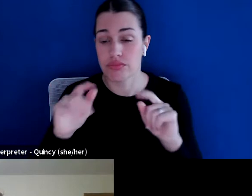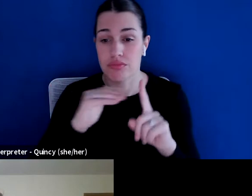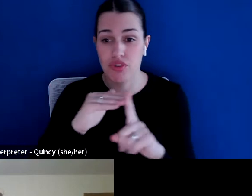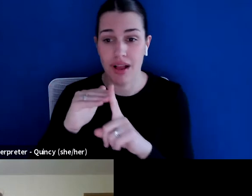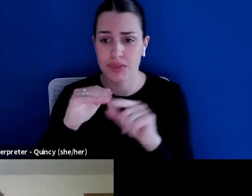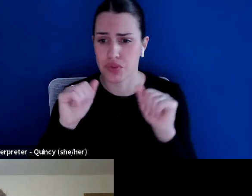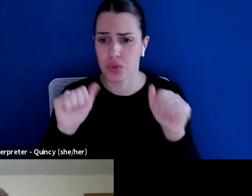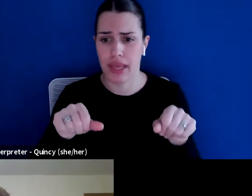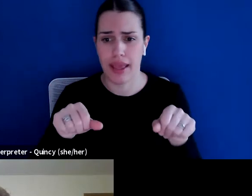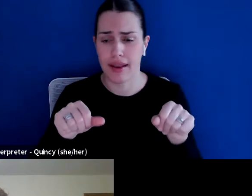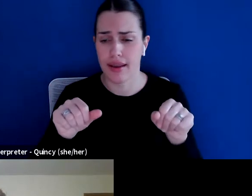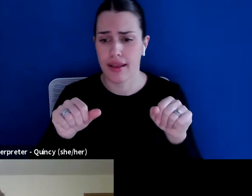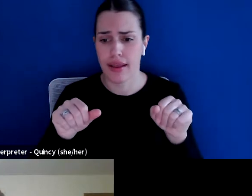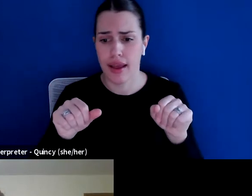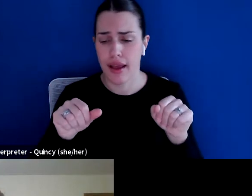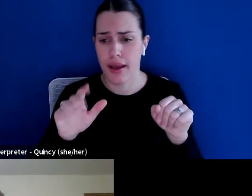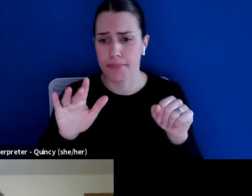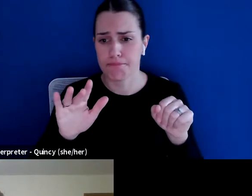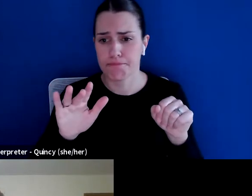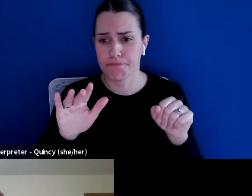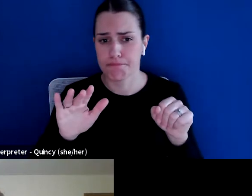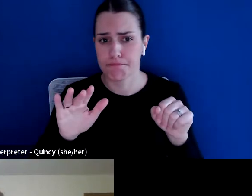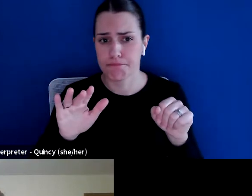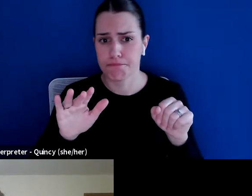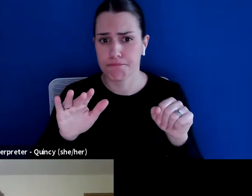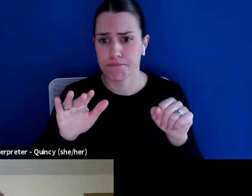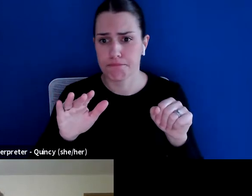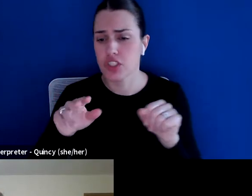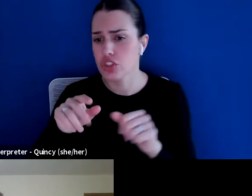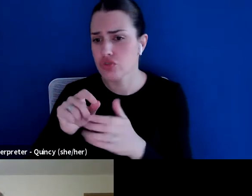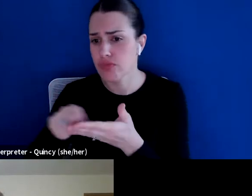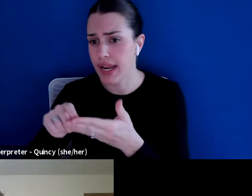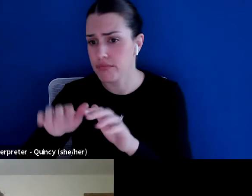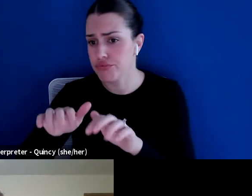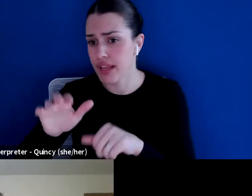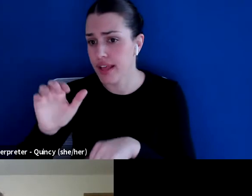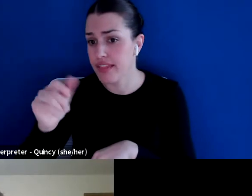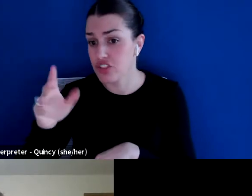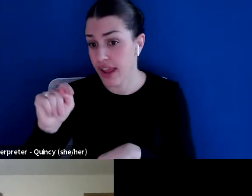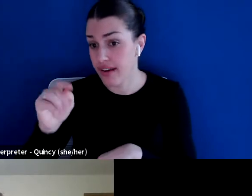can definitely um, write it in the chat and let us know what you think.